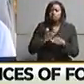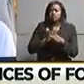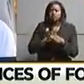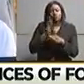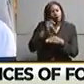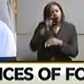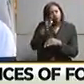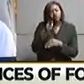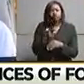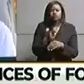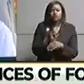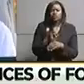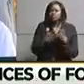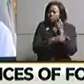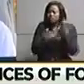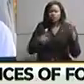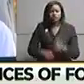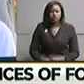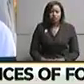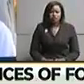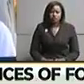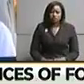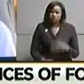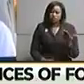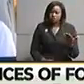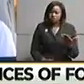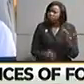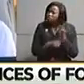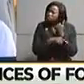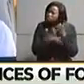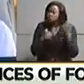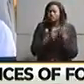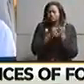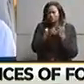crook. You take advantage of us.